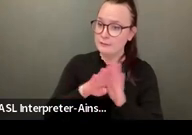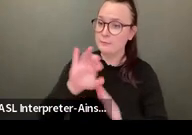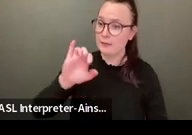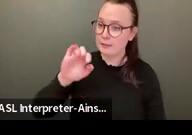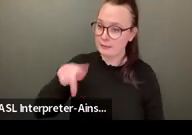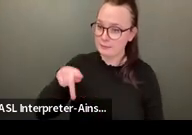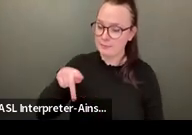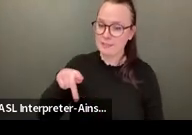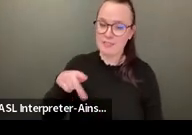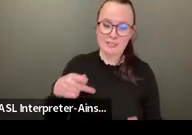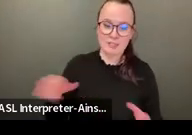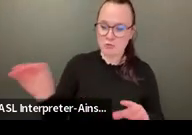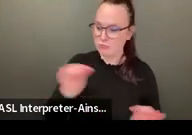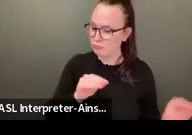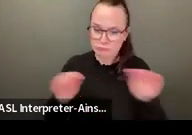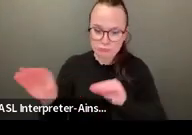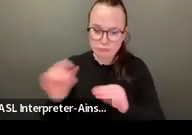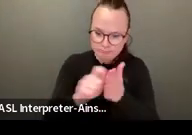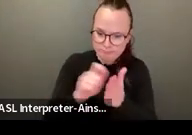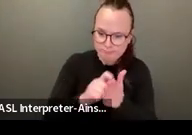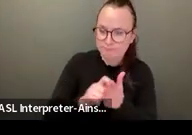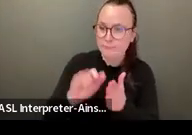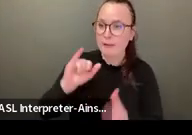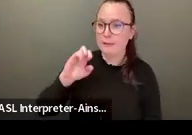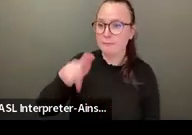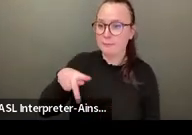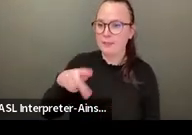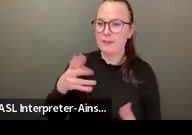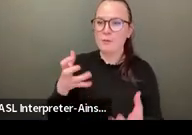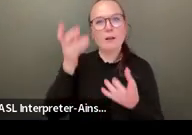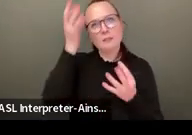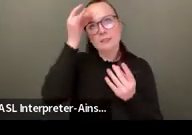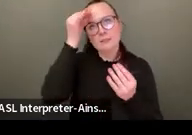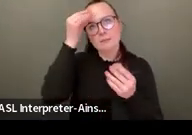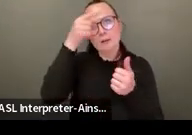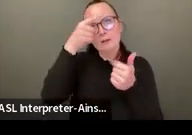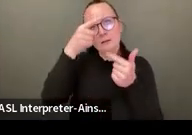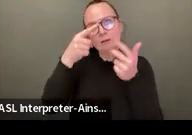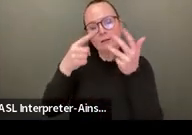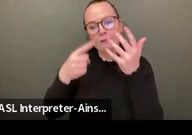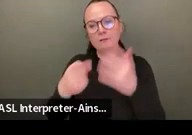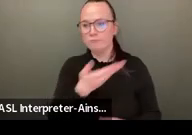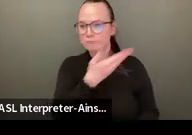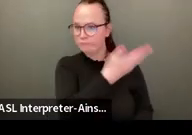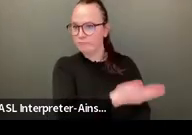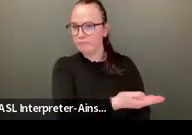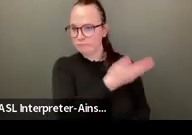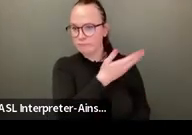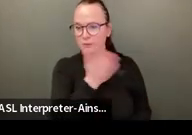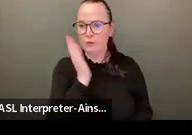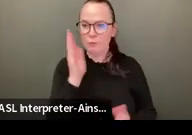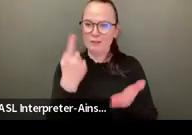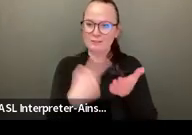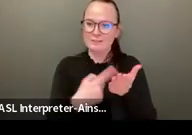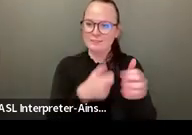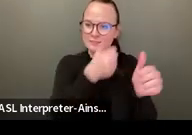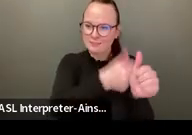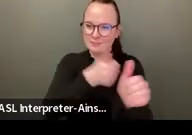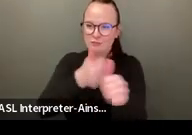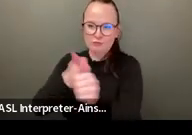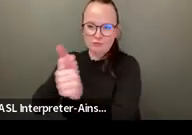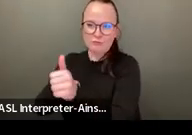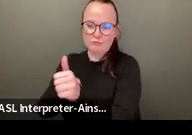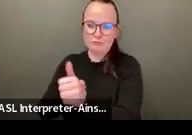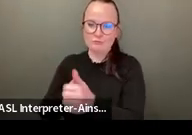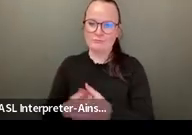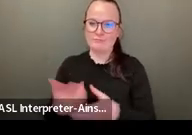your IEP together, you want to think about all of these components. And we are going to walk through each one of these components as part